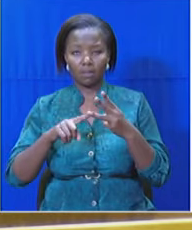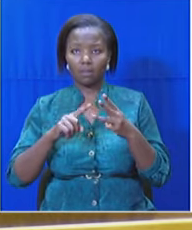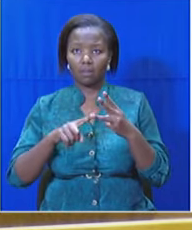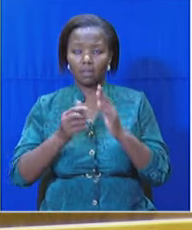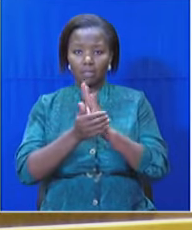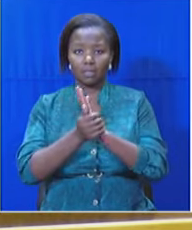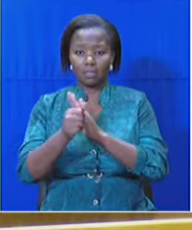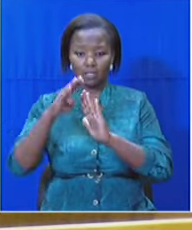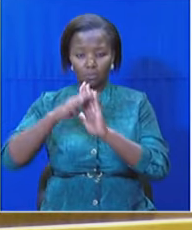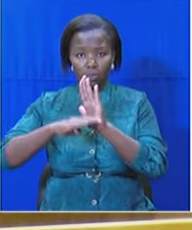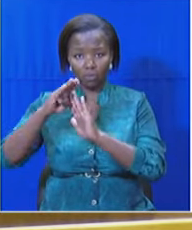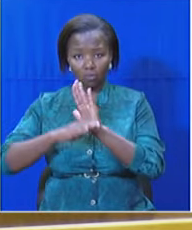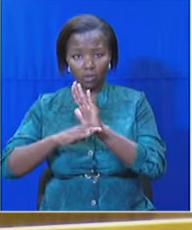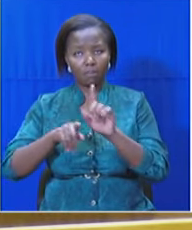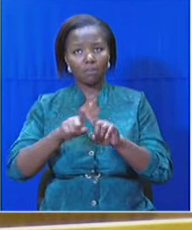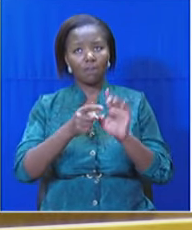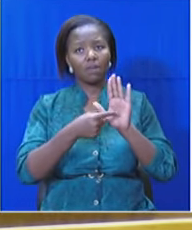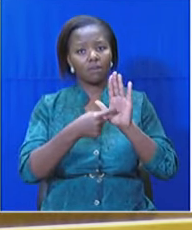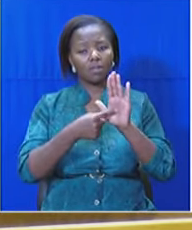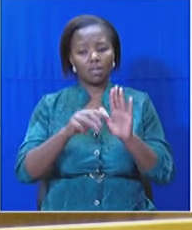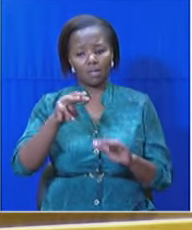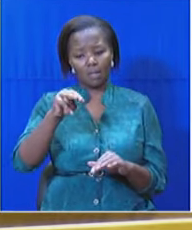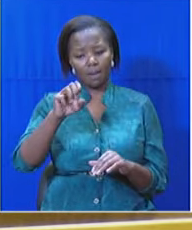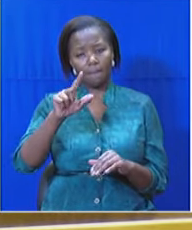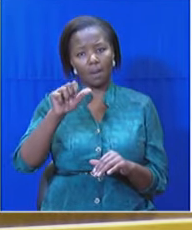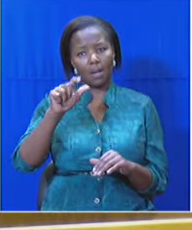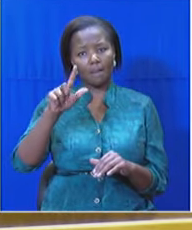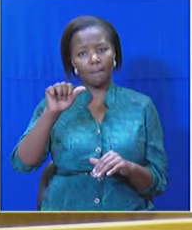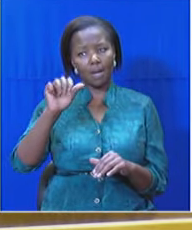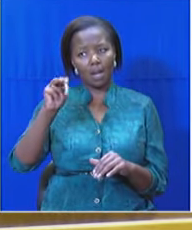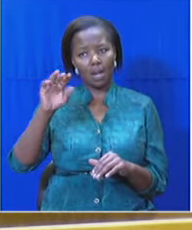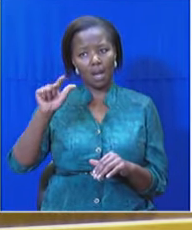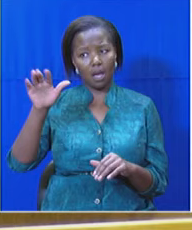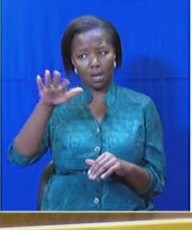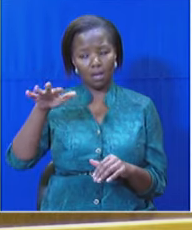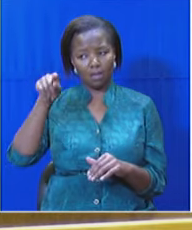skills programs. For an example, eMalamala, la ubaba uNkosi akhuluma ngakhona le letter.